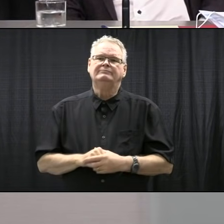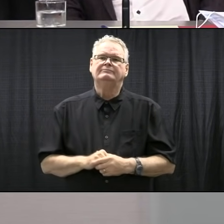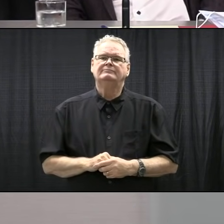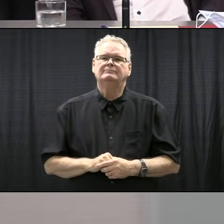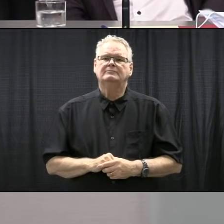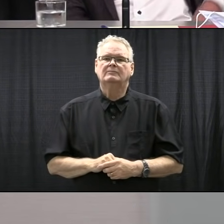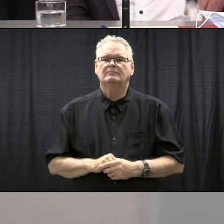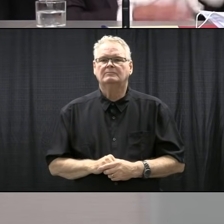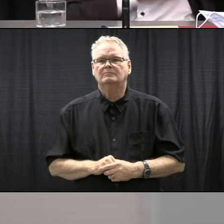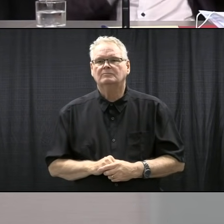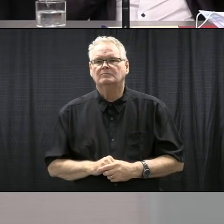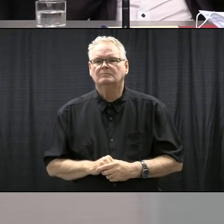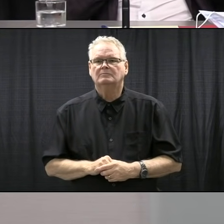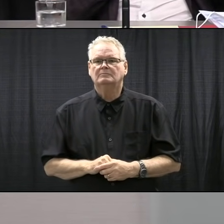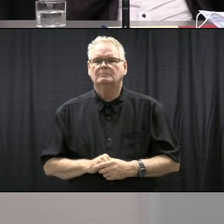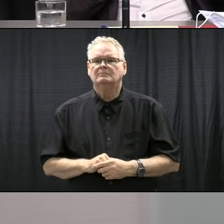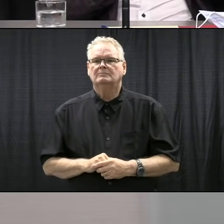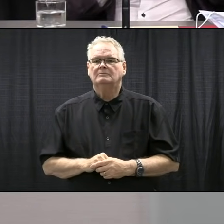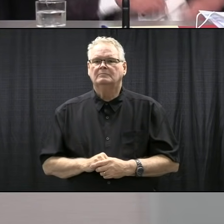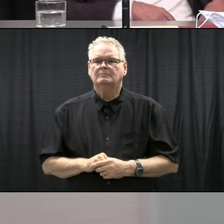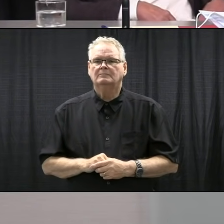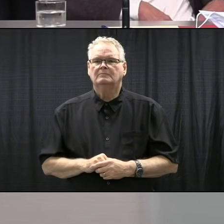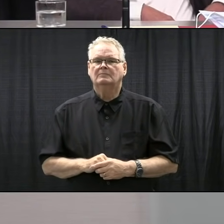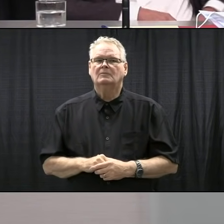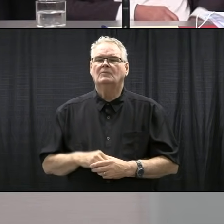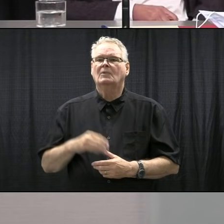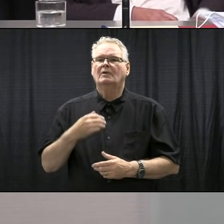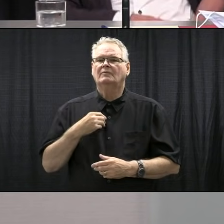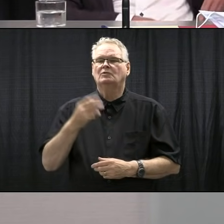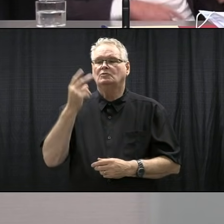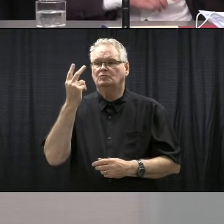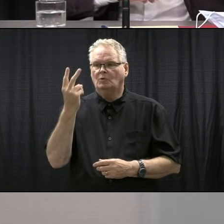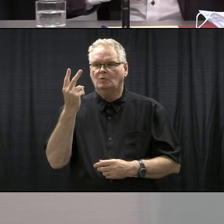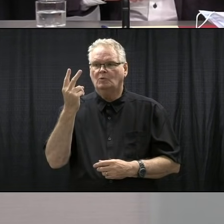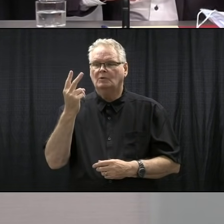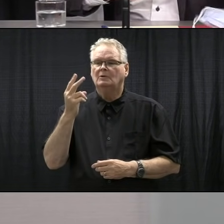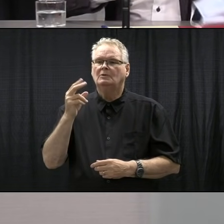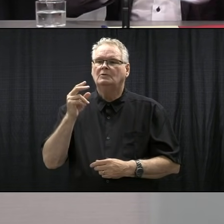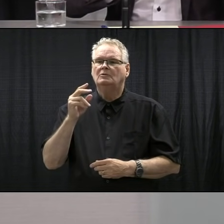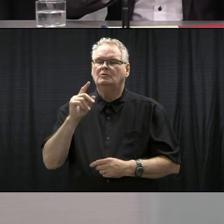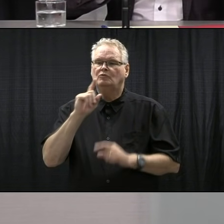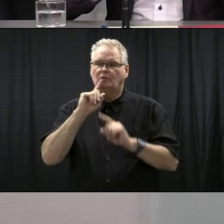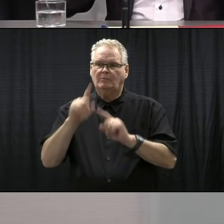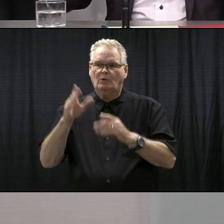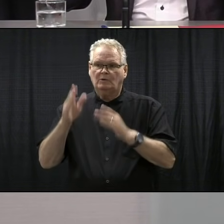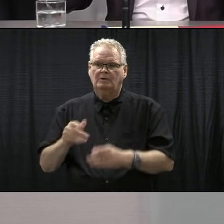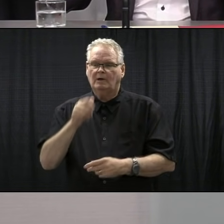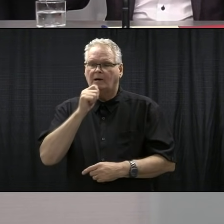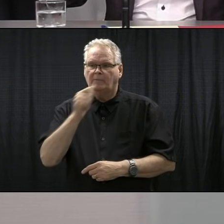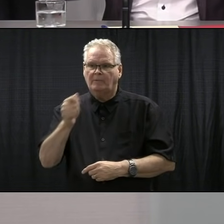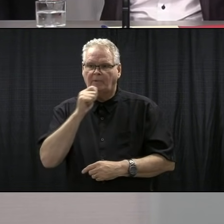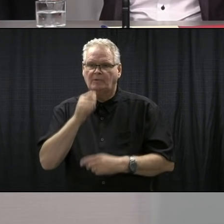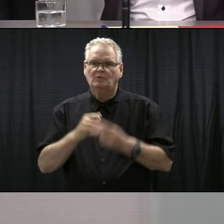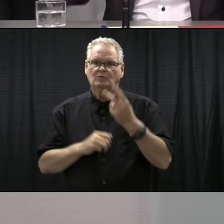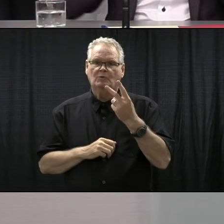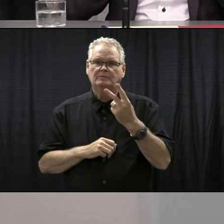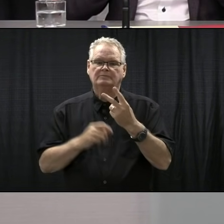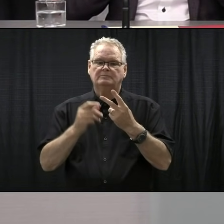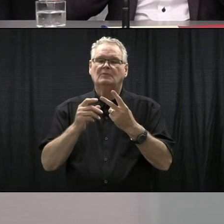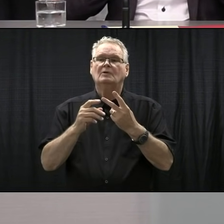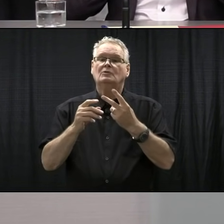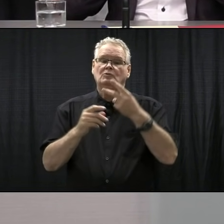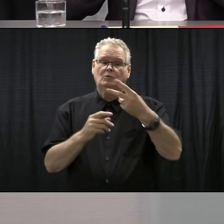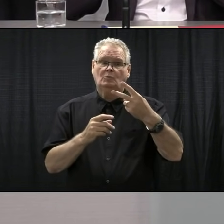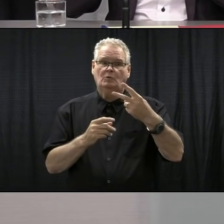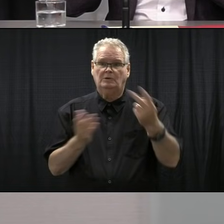by phone. The first round of the question and answer session will give each reporter the opportunity to ask 1 question and 1 follow-up. Following this, there